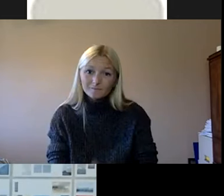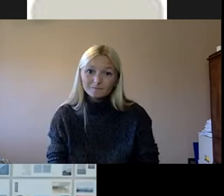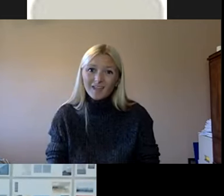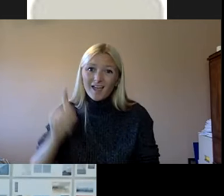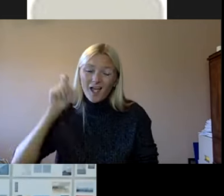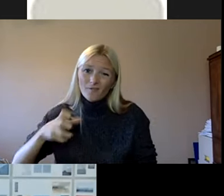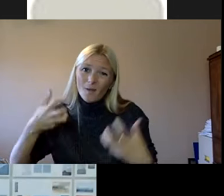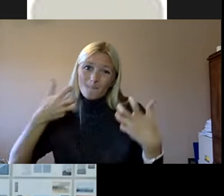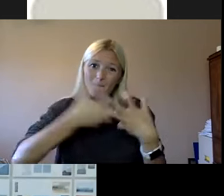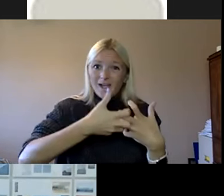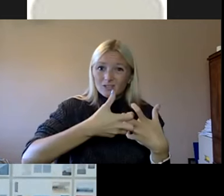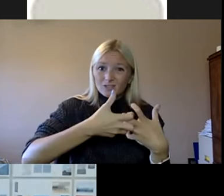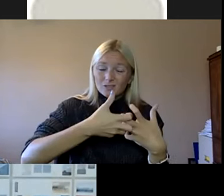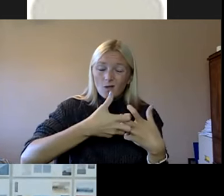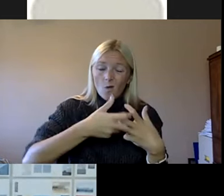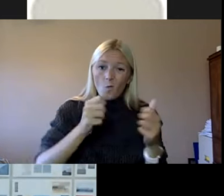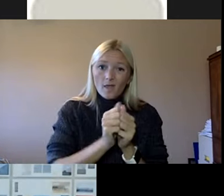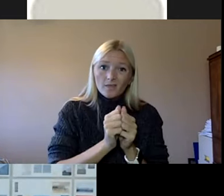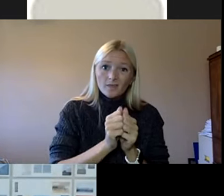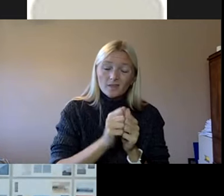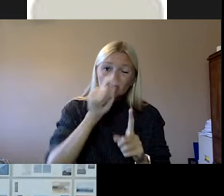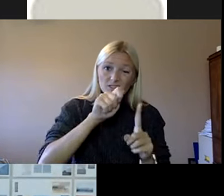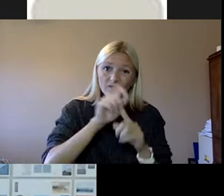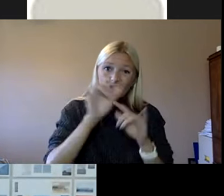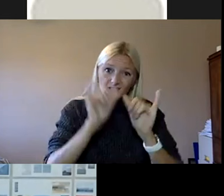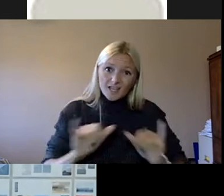conform with that kind of standard. It's a regulatory standard.